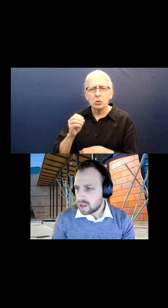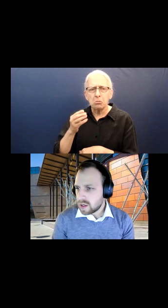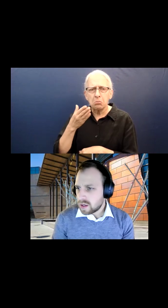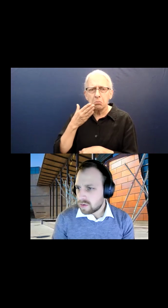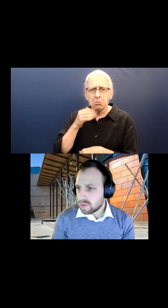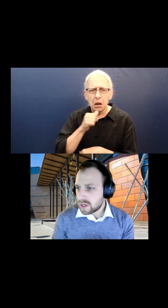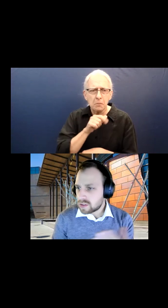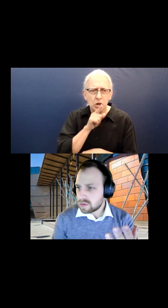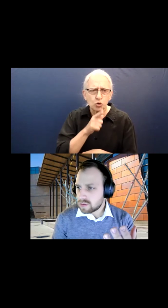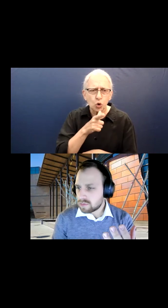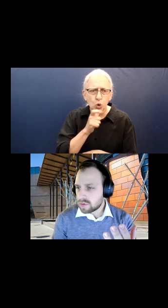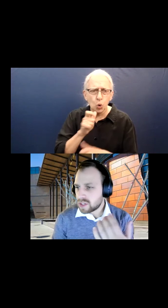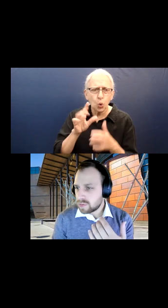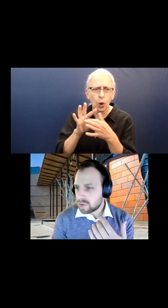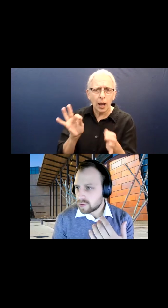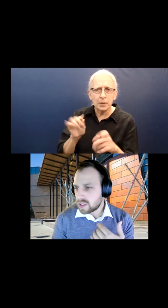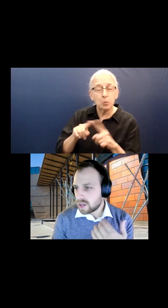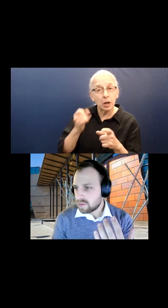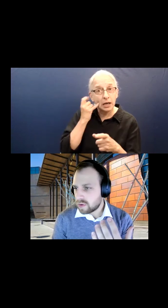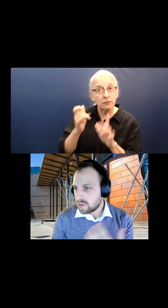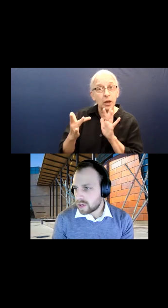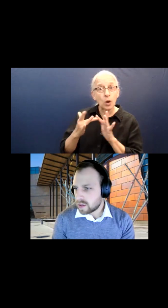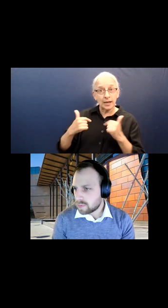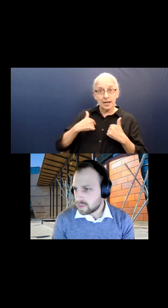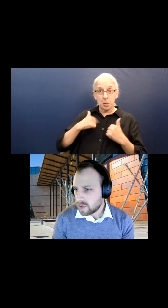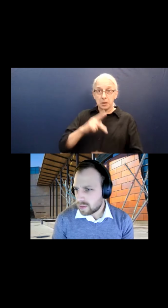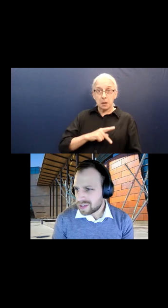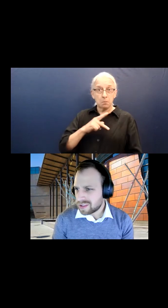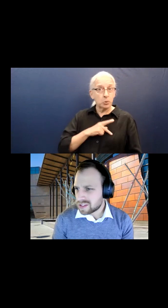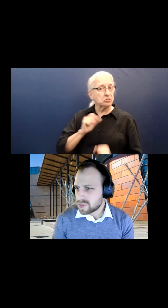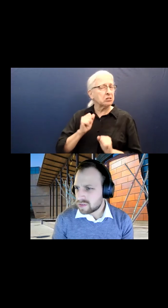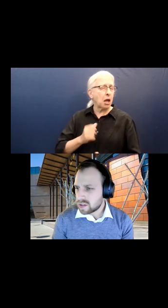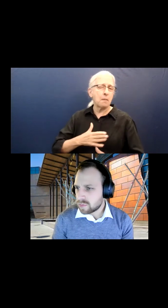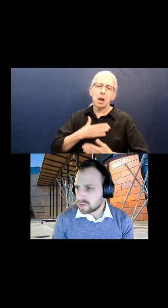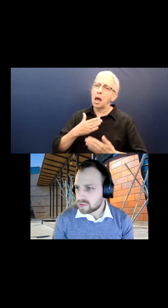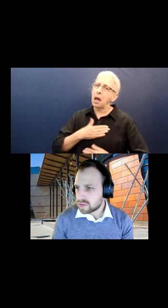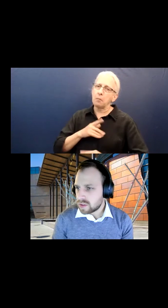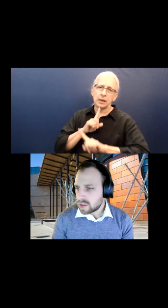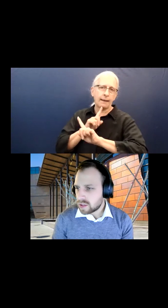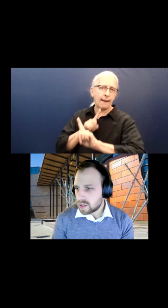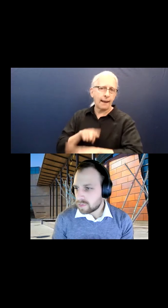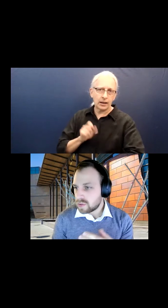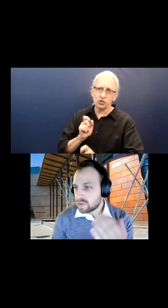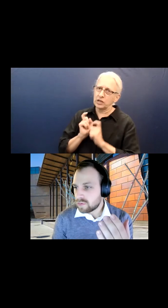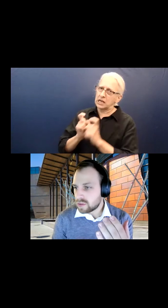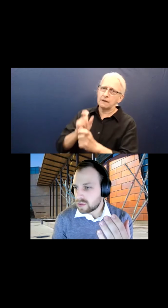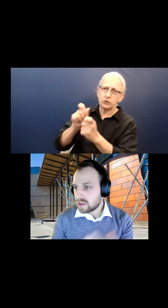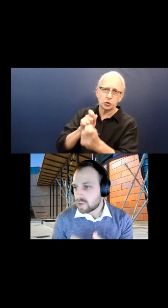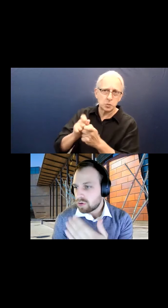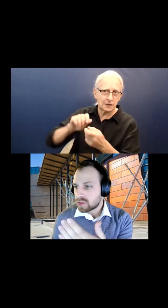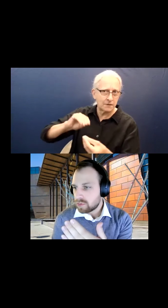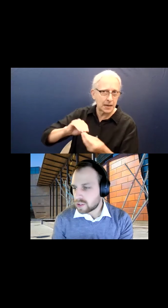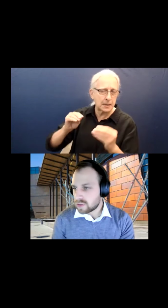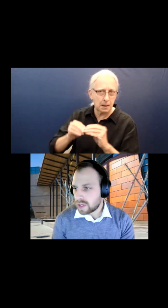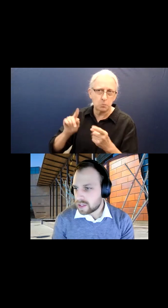comment, if they would like to reach out to me personally, I can follow back up and get that specific numbers to you individually. And then